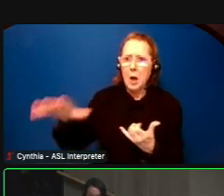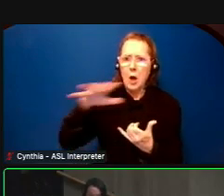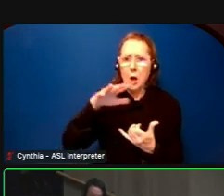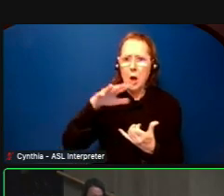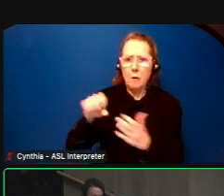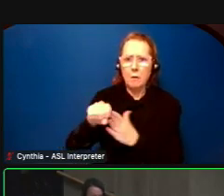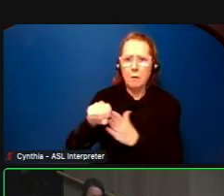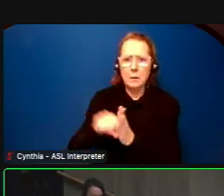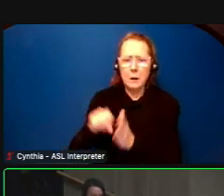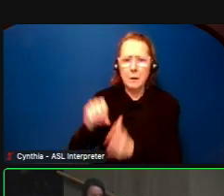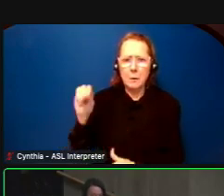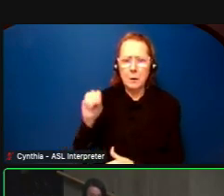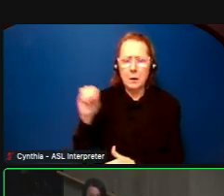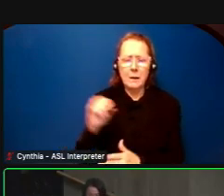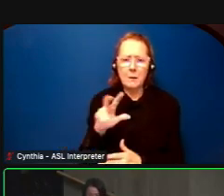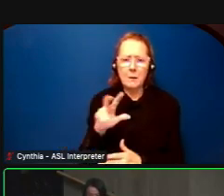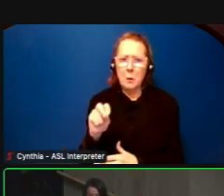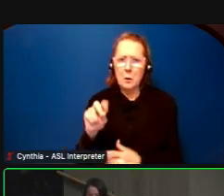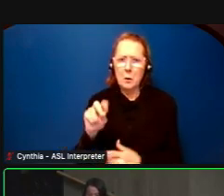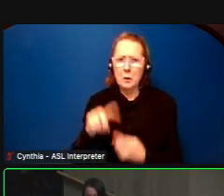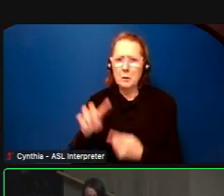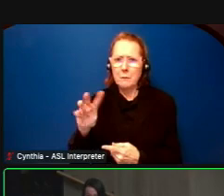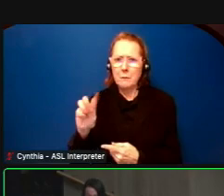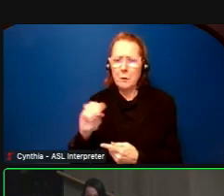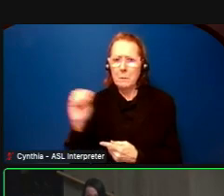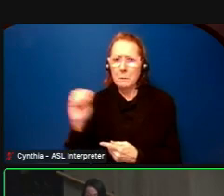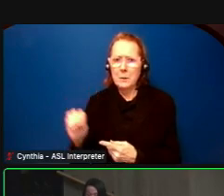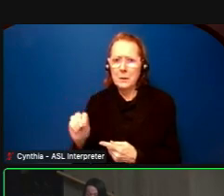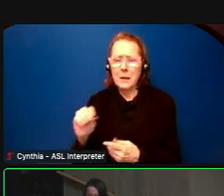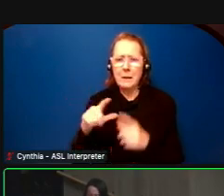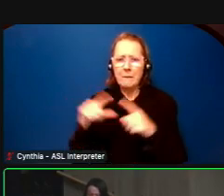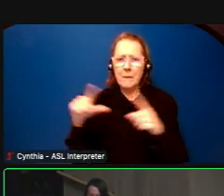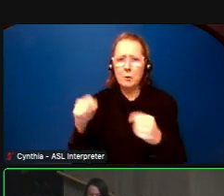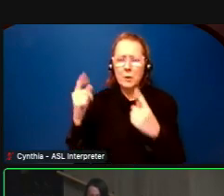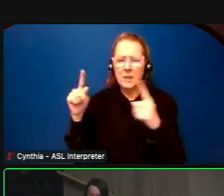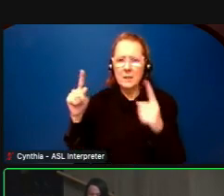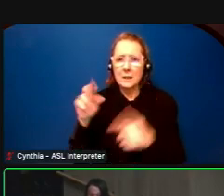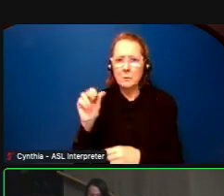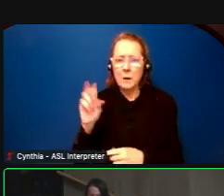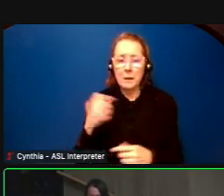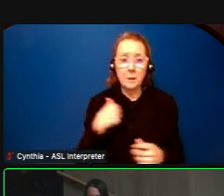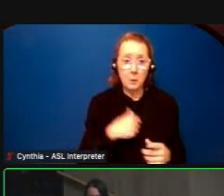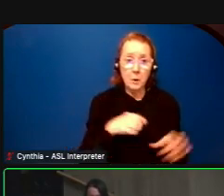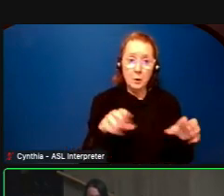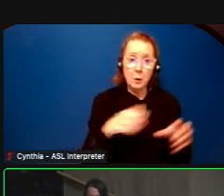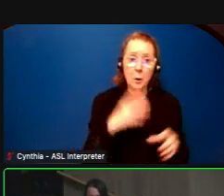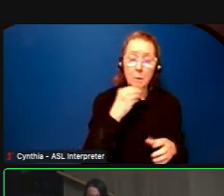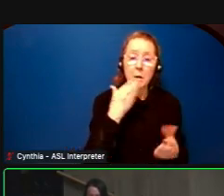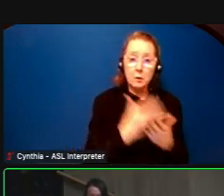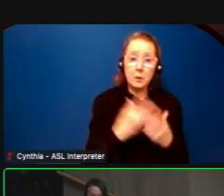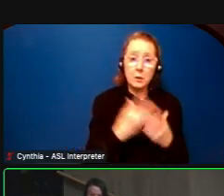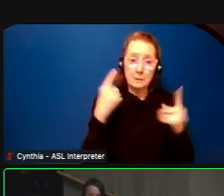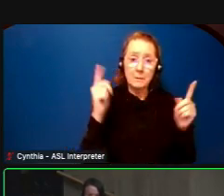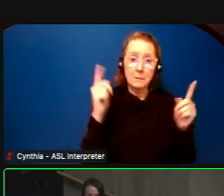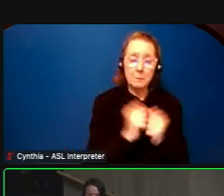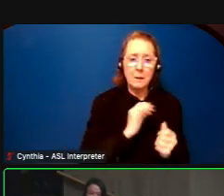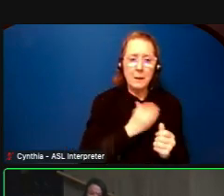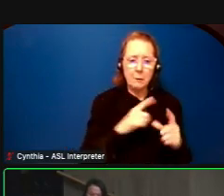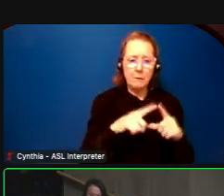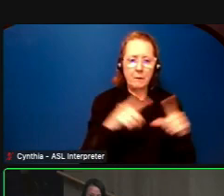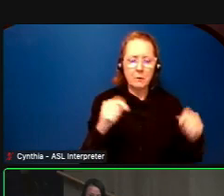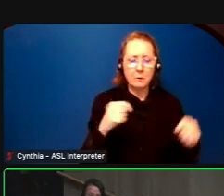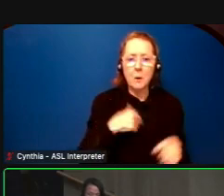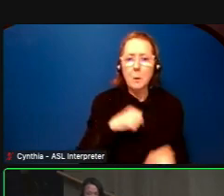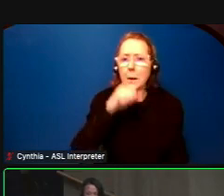30 to 40% voucher success rate. So we're having pretty good success rate with our vouchers. We'd love to see them all